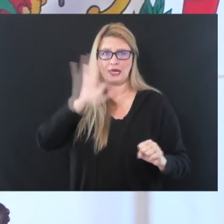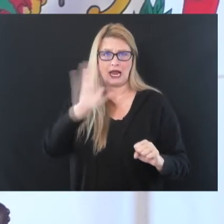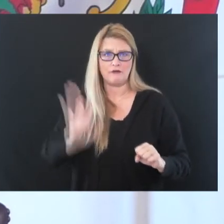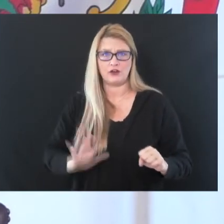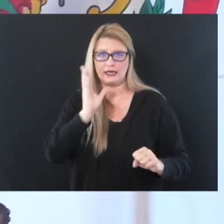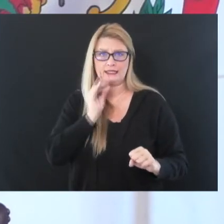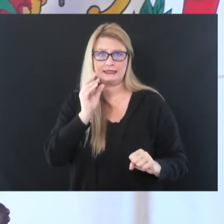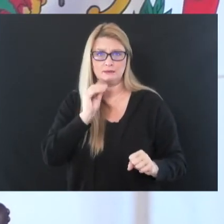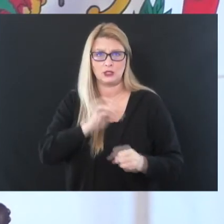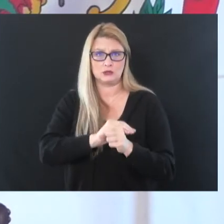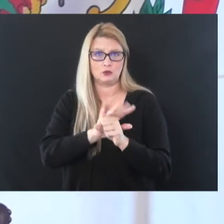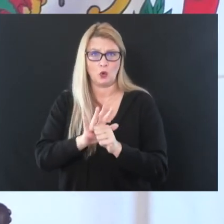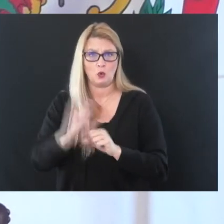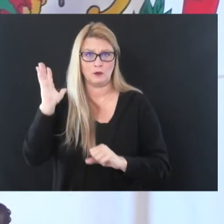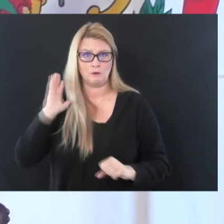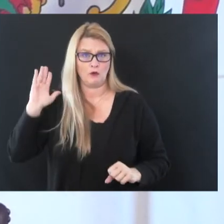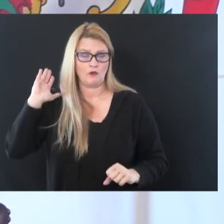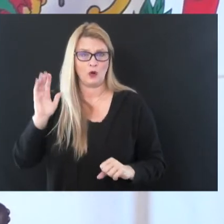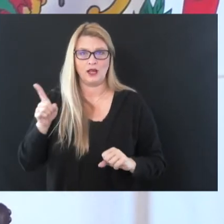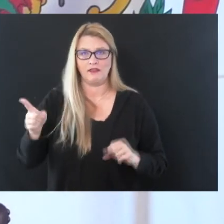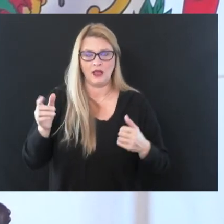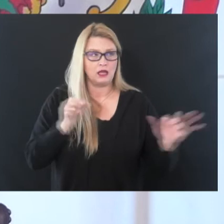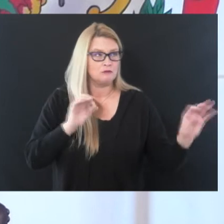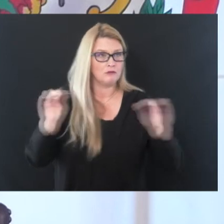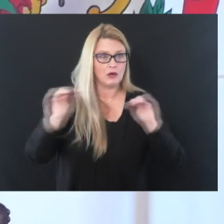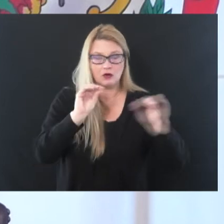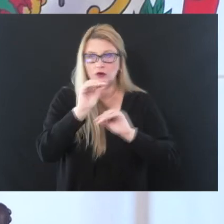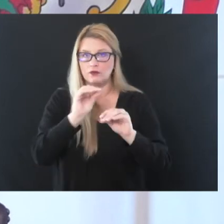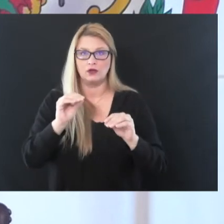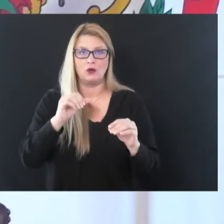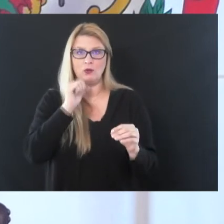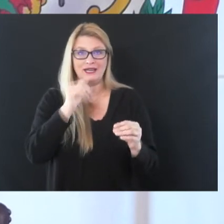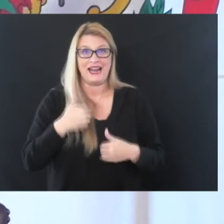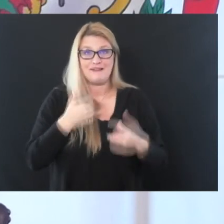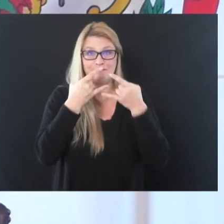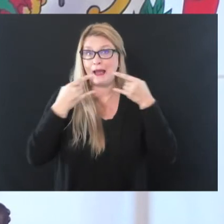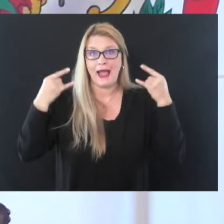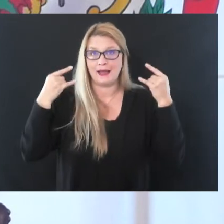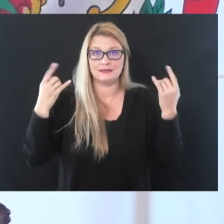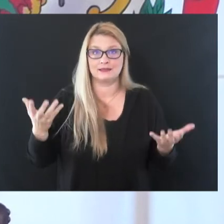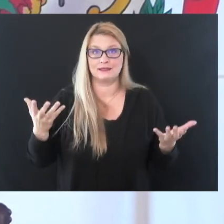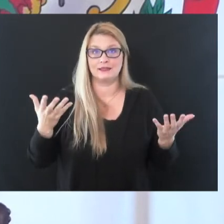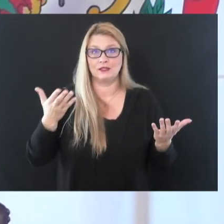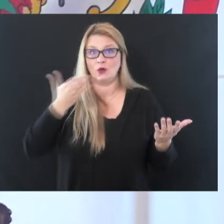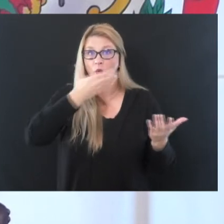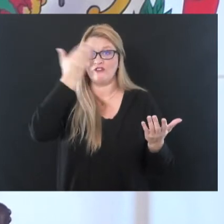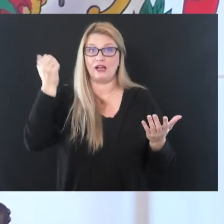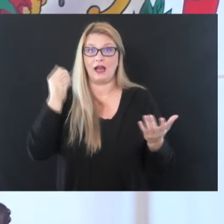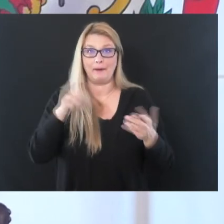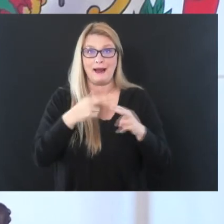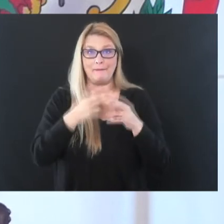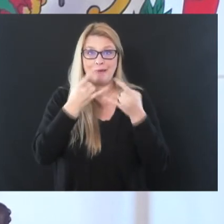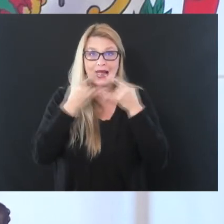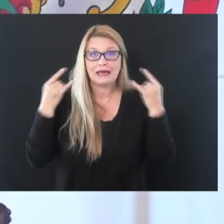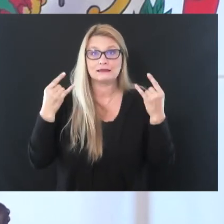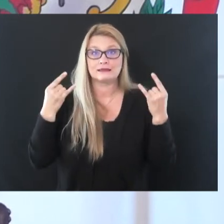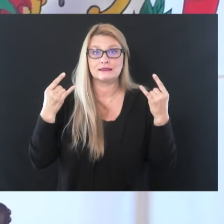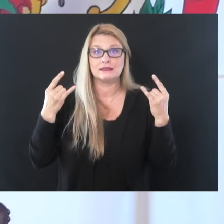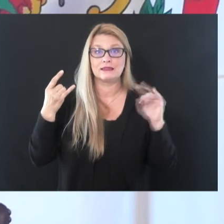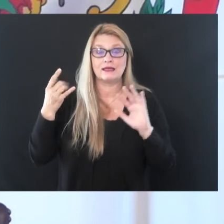moved in so many different directions. We didn't even have masks. You know, we've forgotten that, haven't we? We didn't